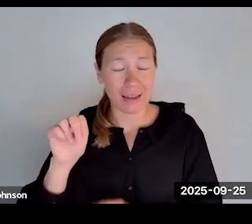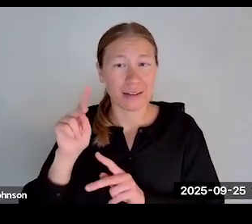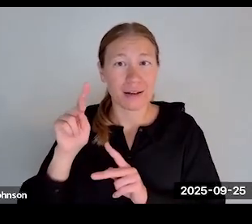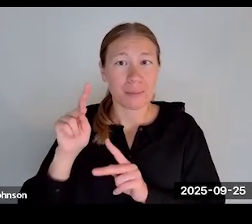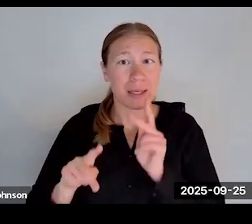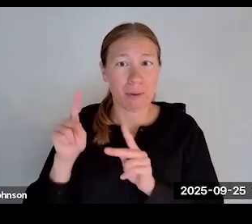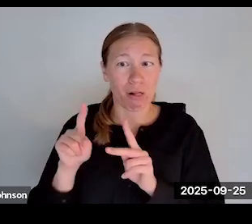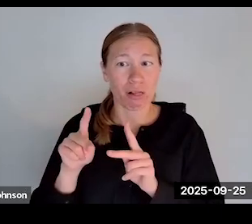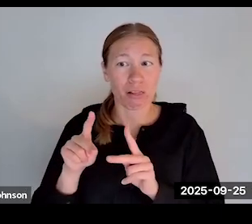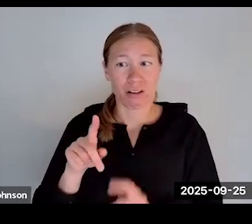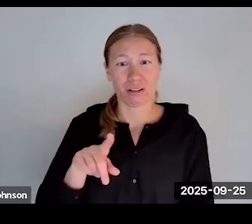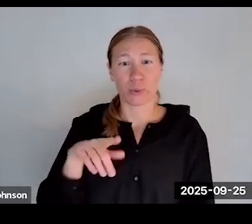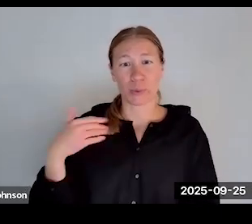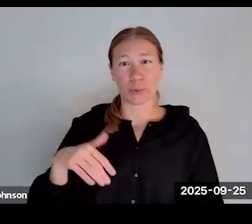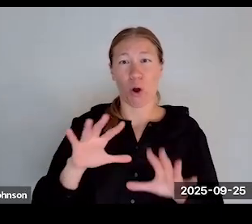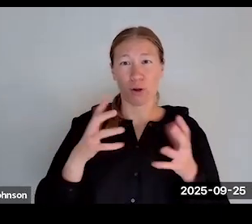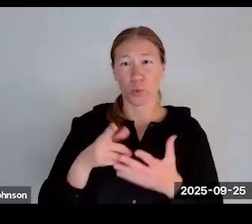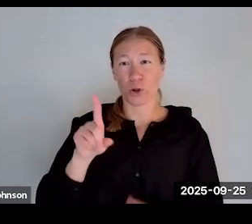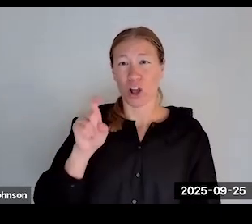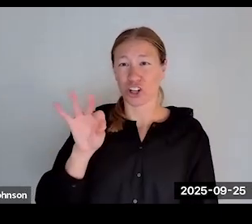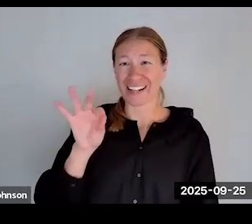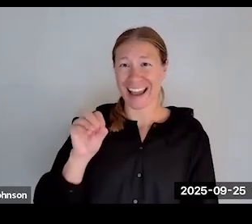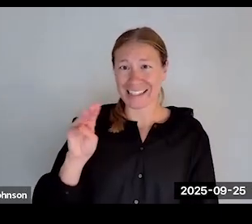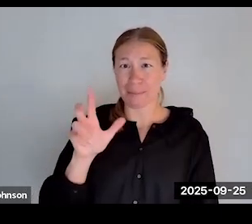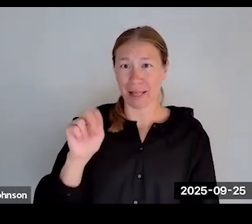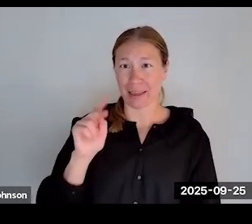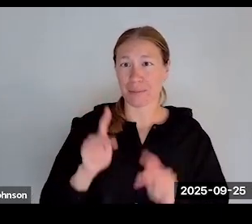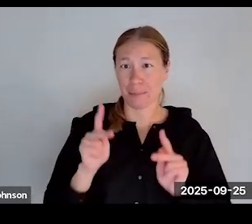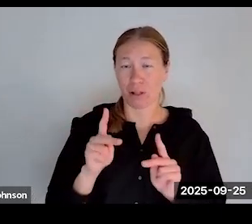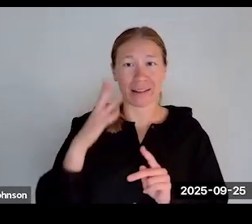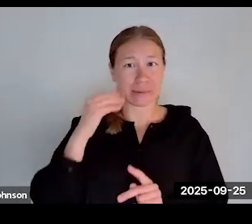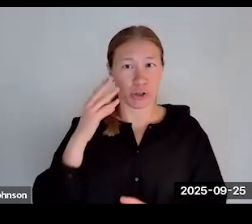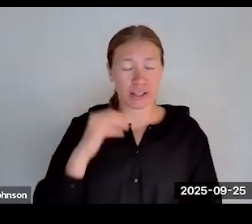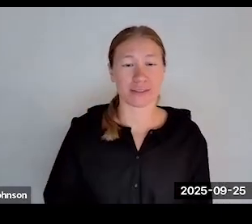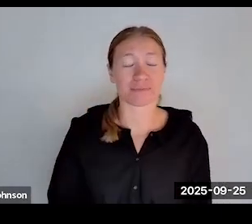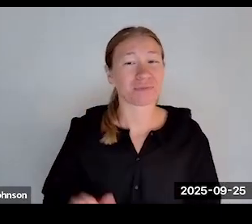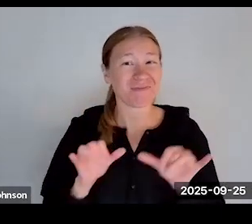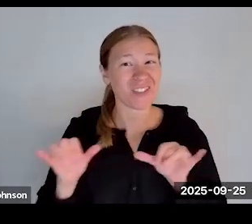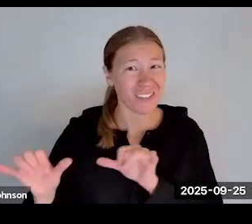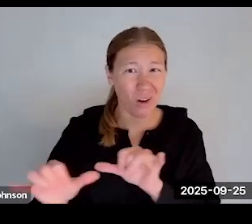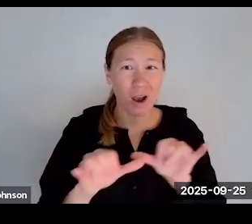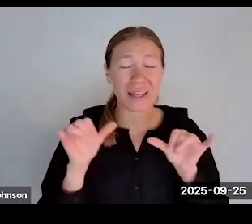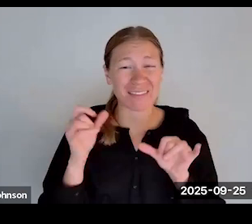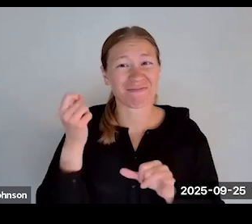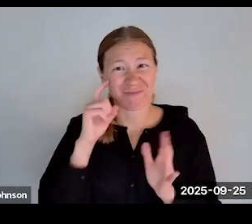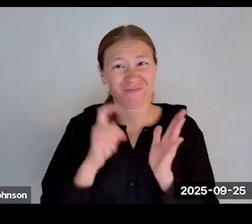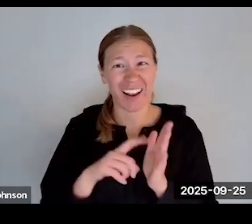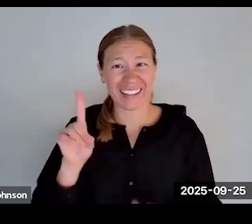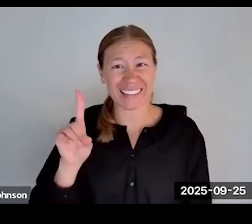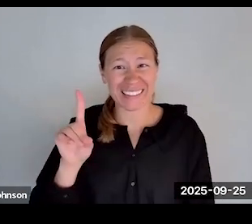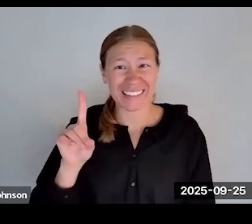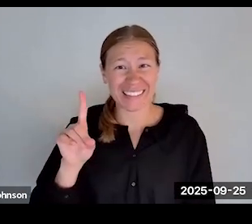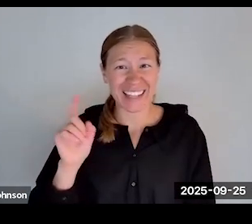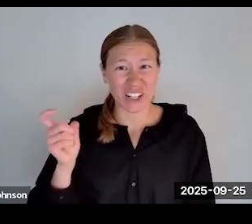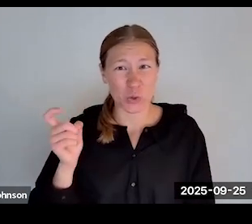190 million individuals worldwide. Despite how common it is, diagnosis often takes 7 to